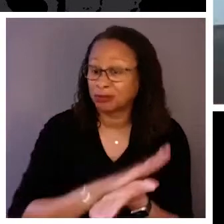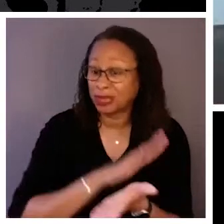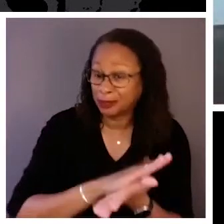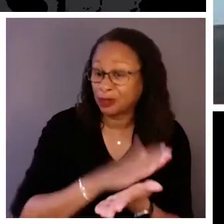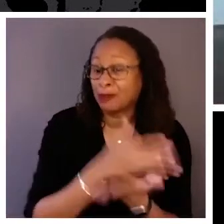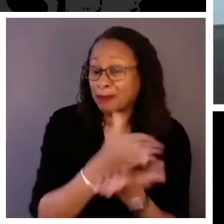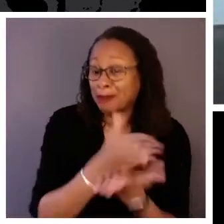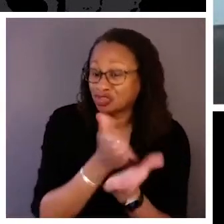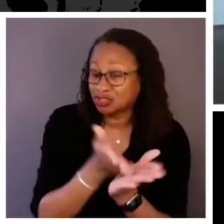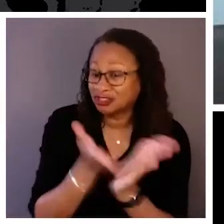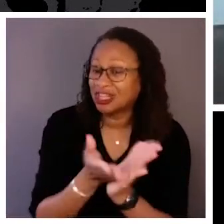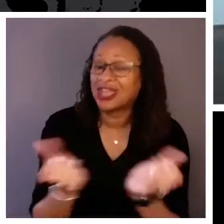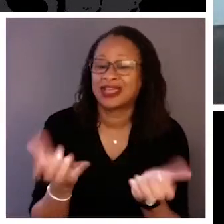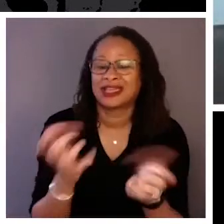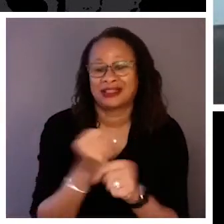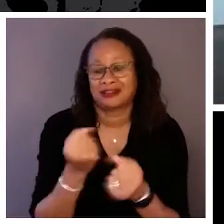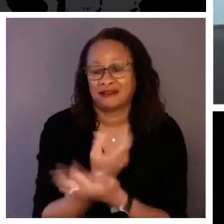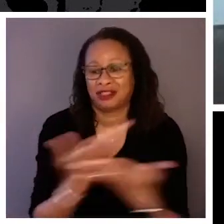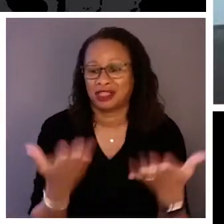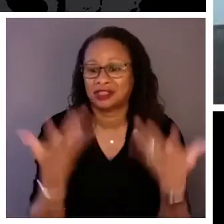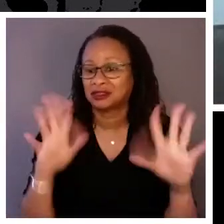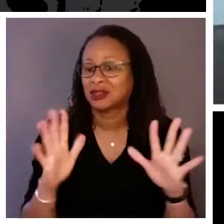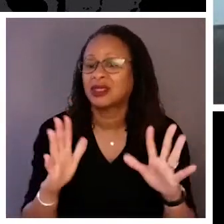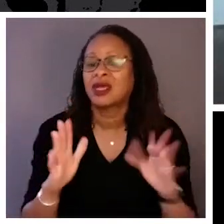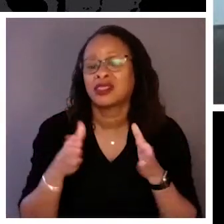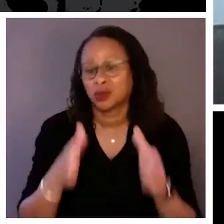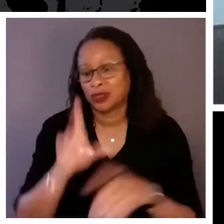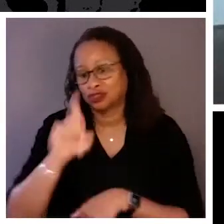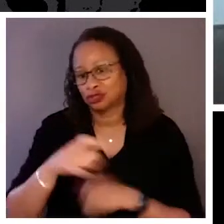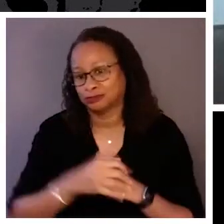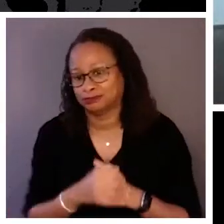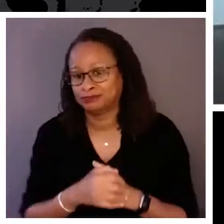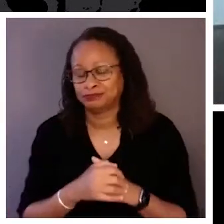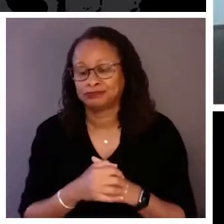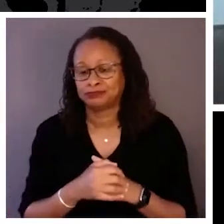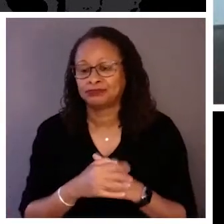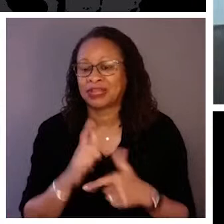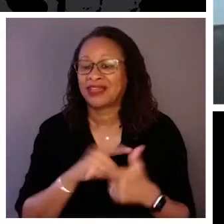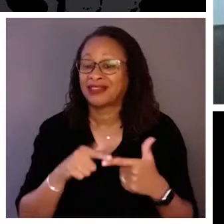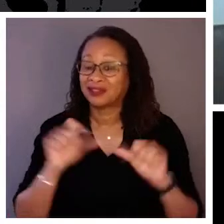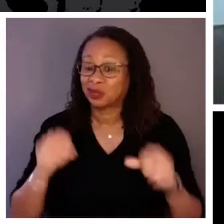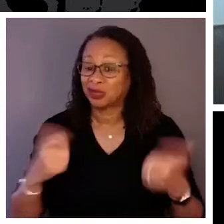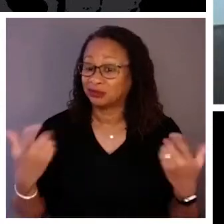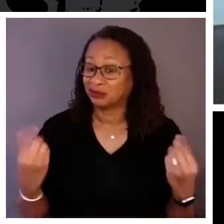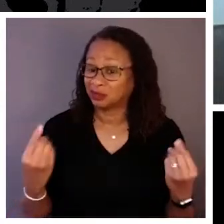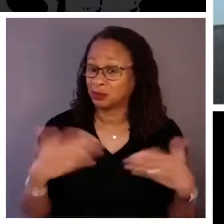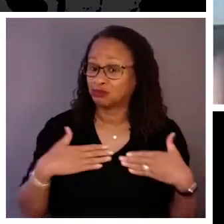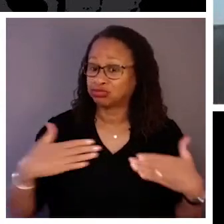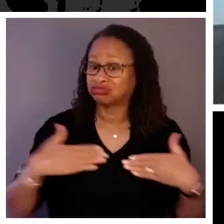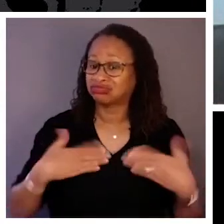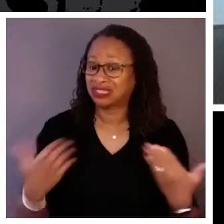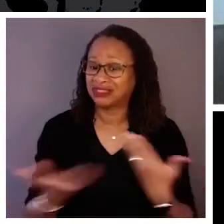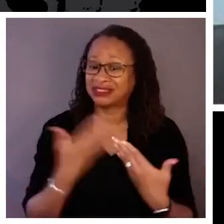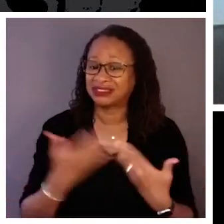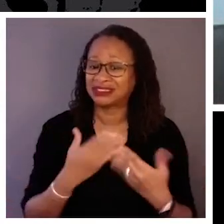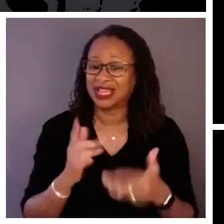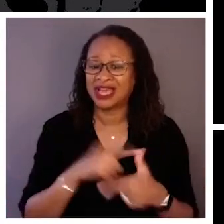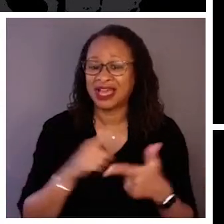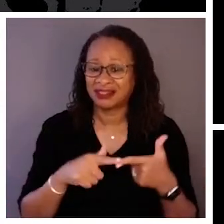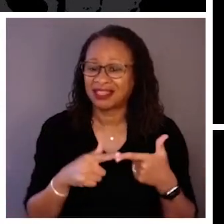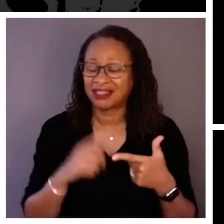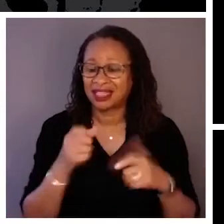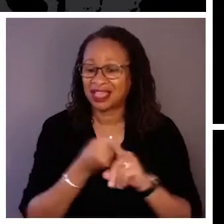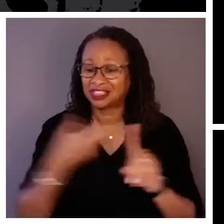and get everything done the way you're supposed to. And then you can breathe easily. And that extension form will give you a lot of breathing room.